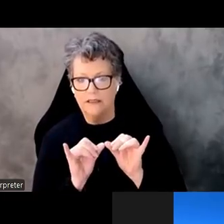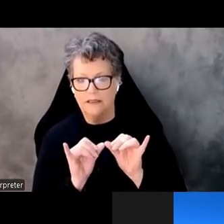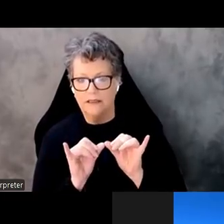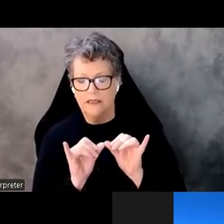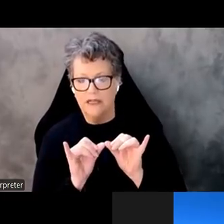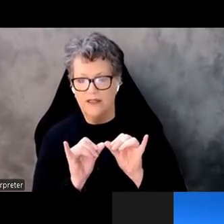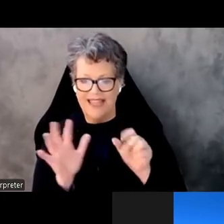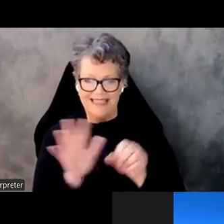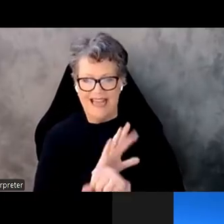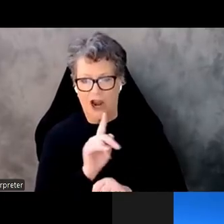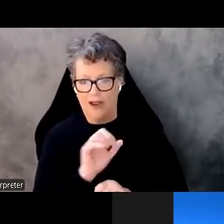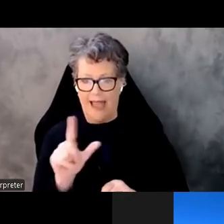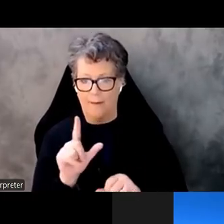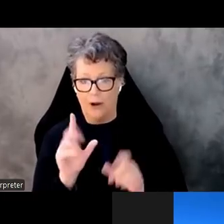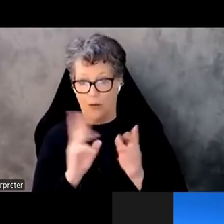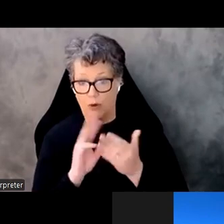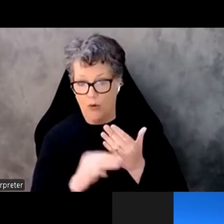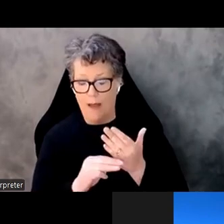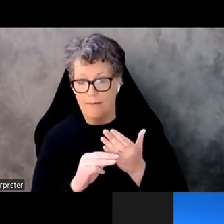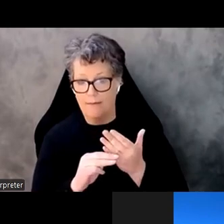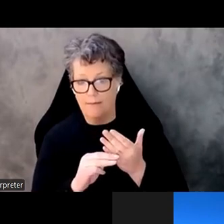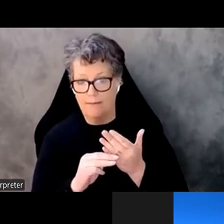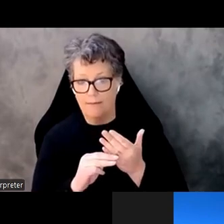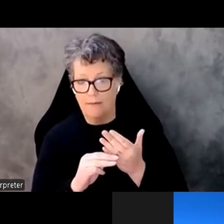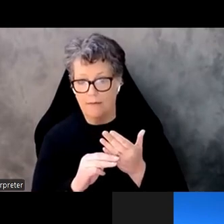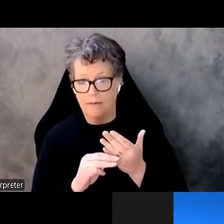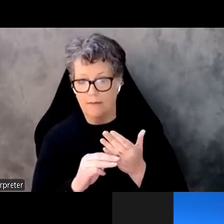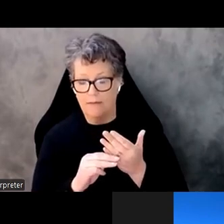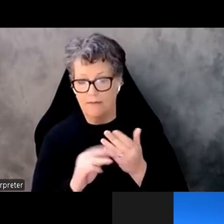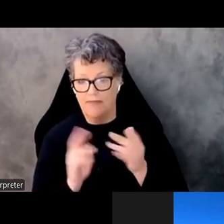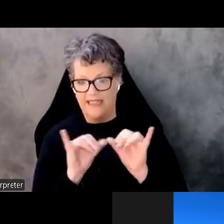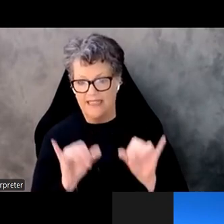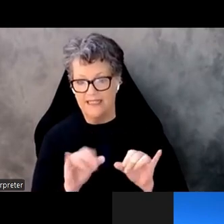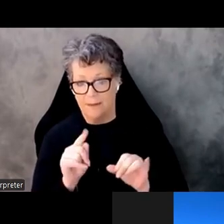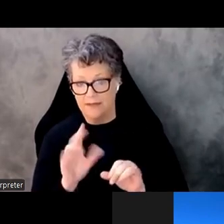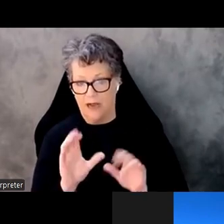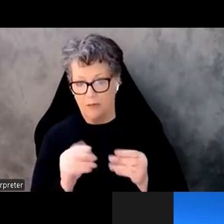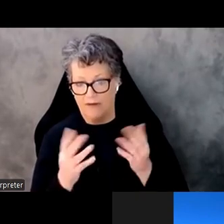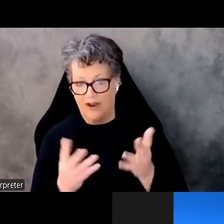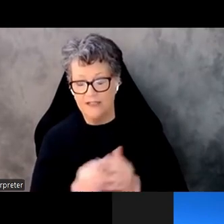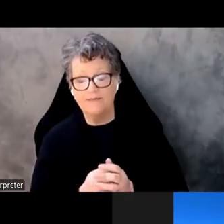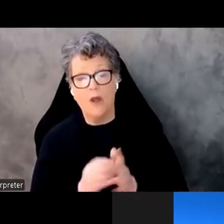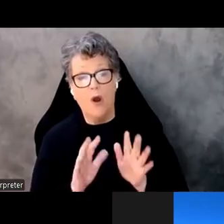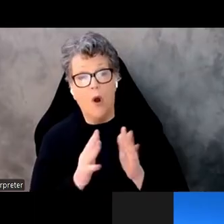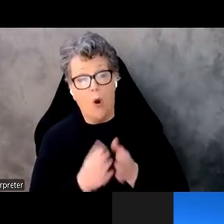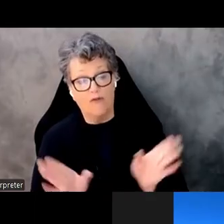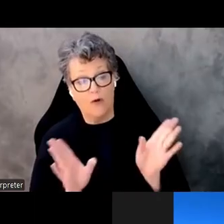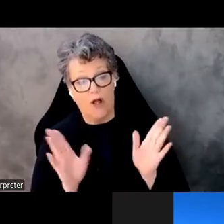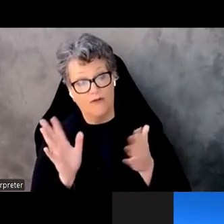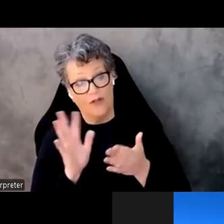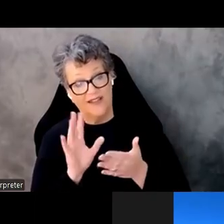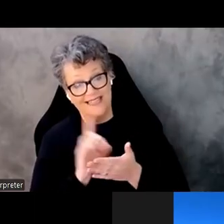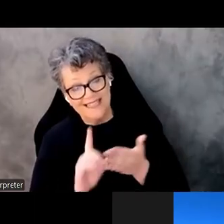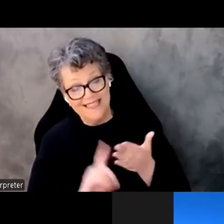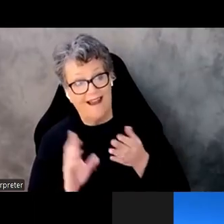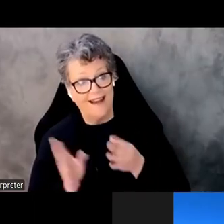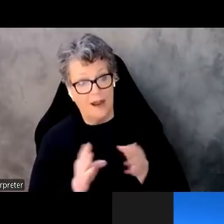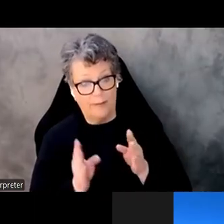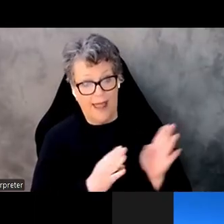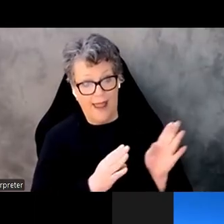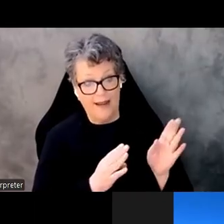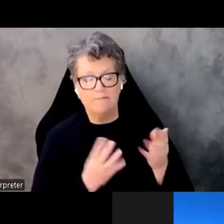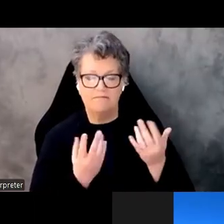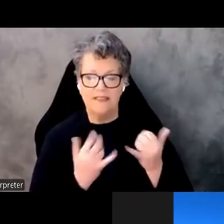entire capital program that system provides? So overall, for the design and planning of projects, it's